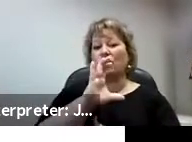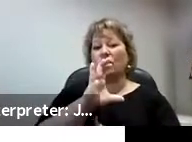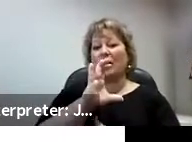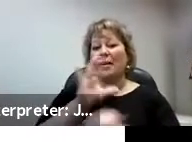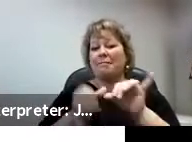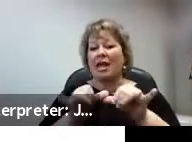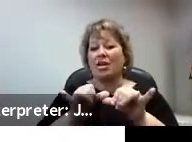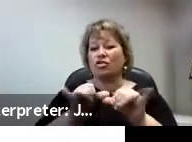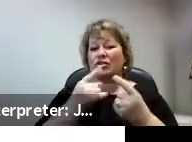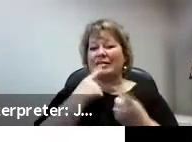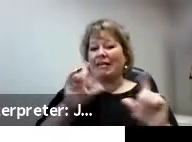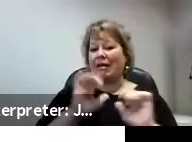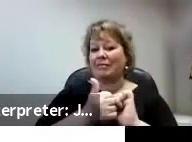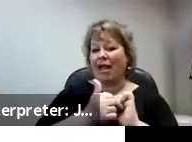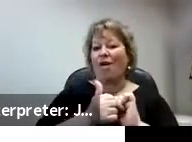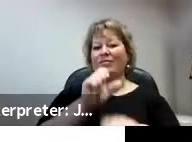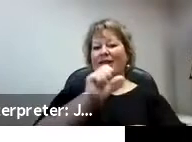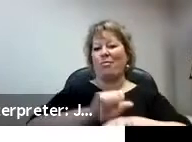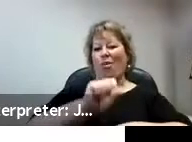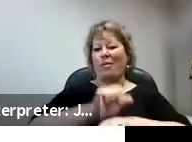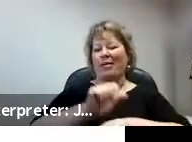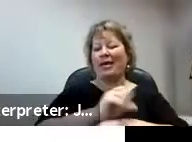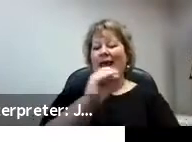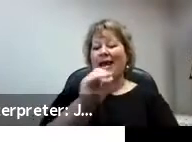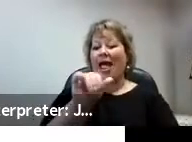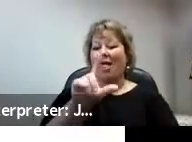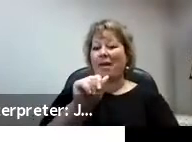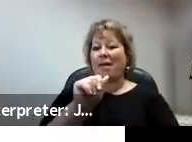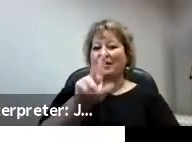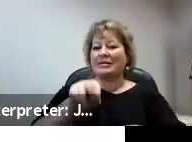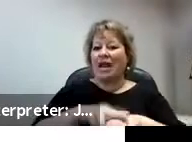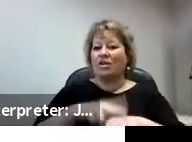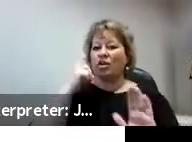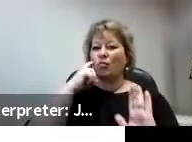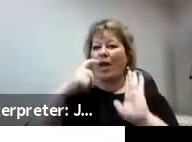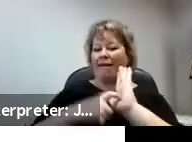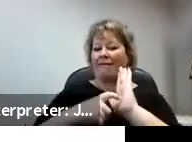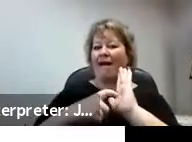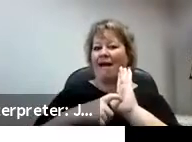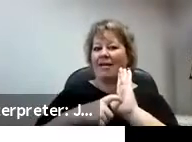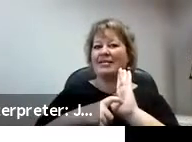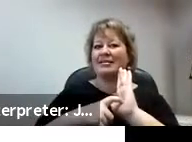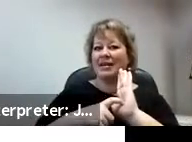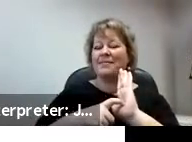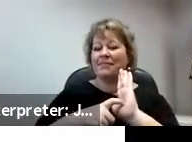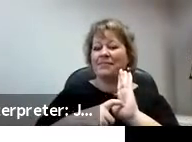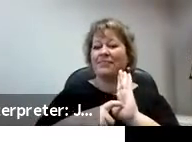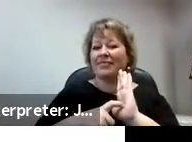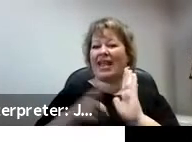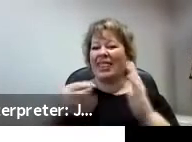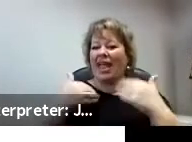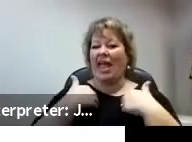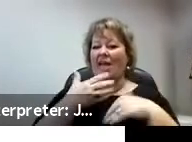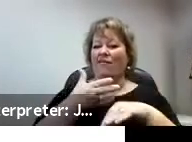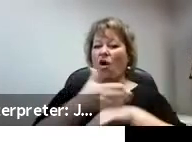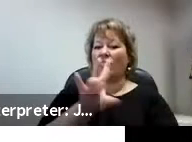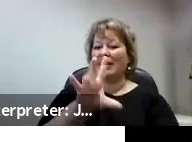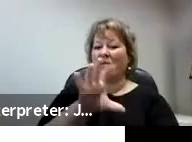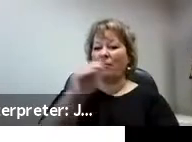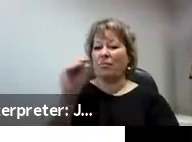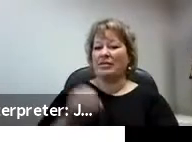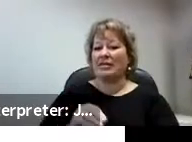employment, and Alabama is nationally recognized in this area, yielding a success rate of over 70%.